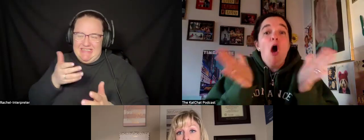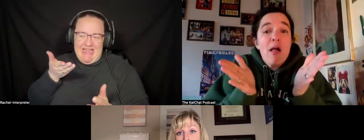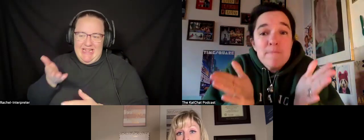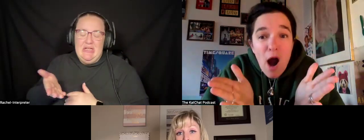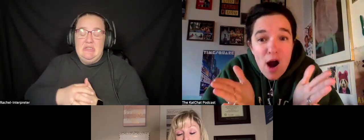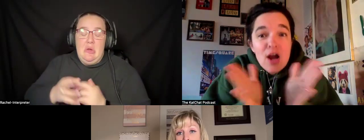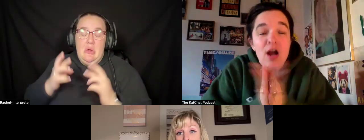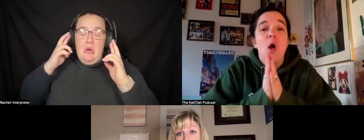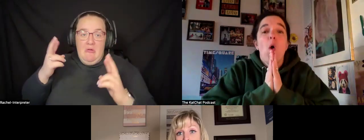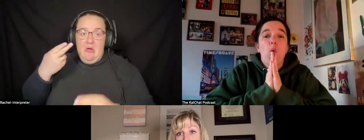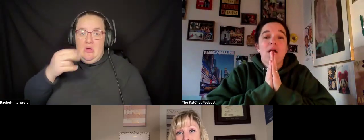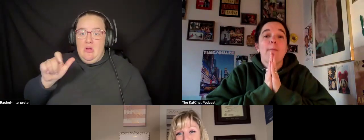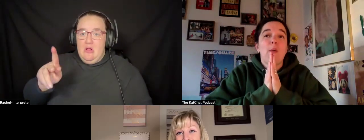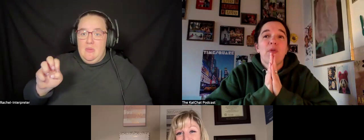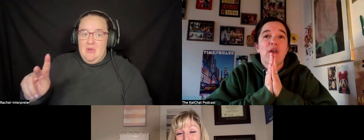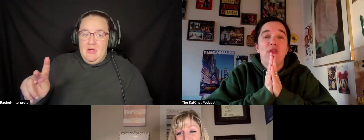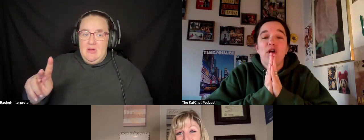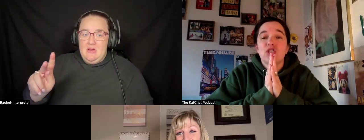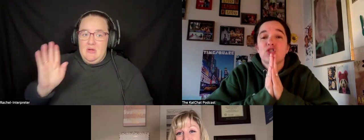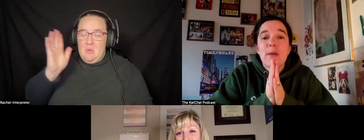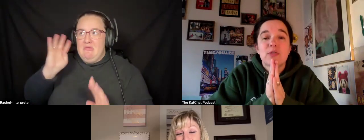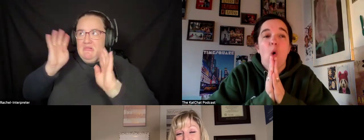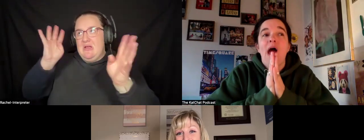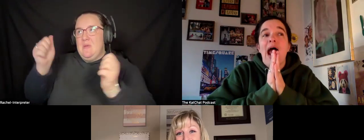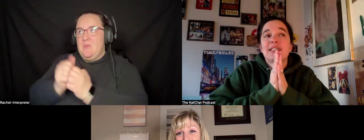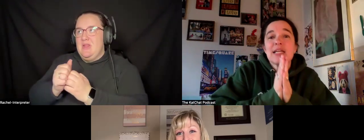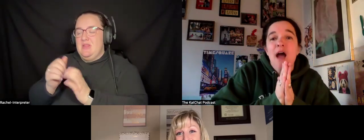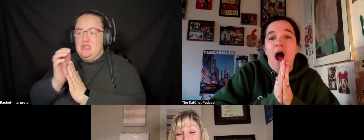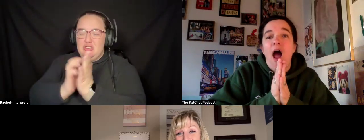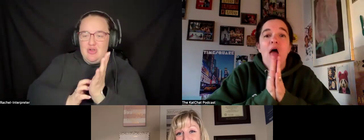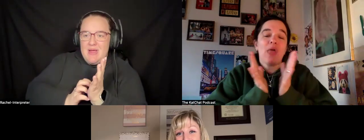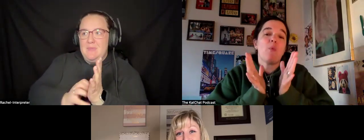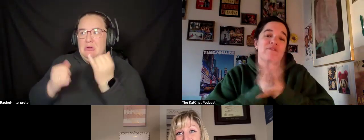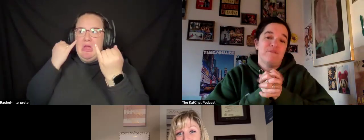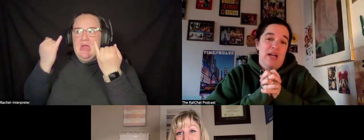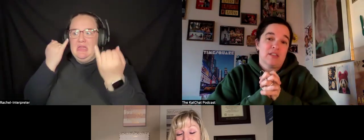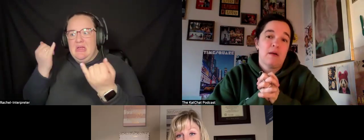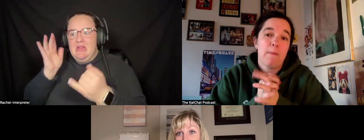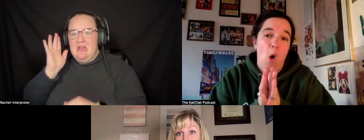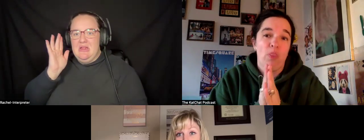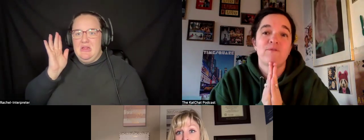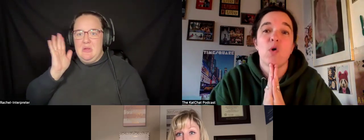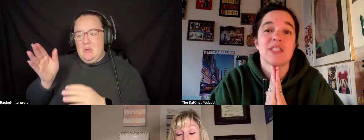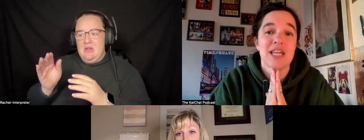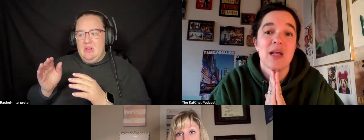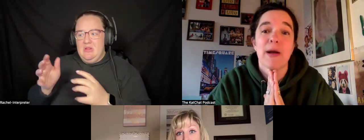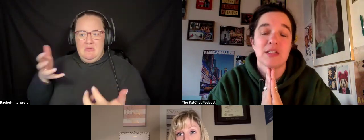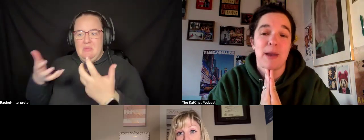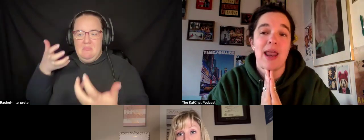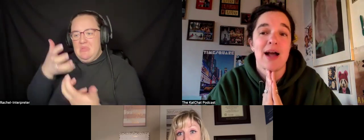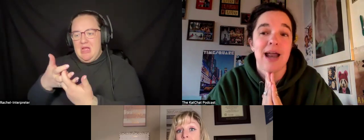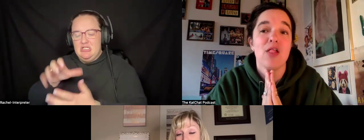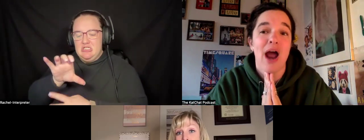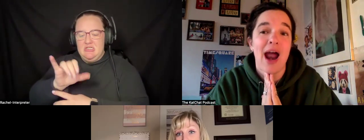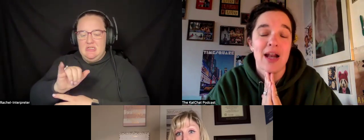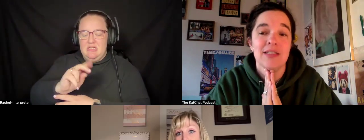hopefully Hallmark will come up with another script or idea that will fit both Cindy